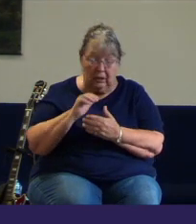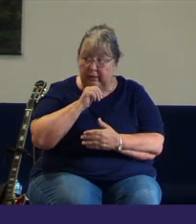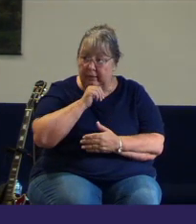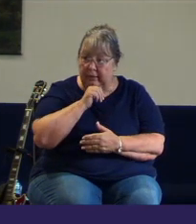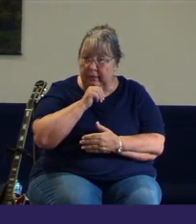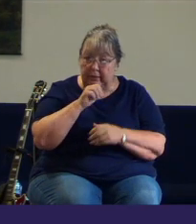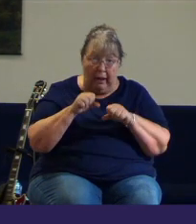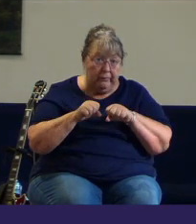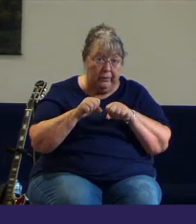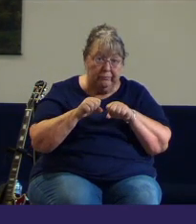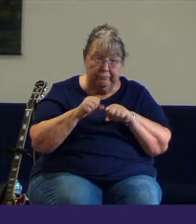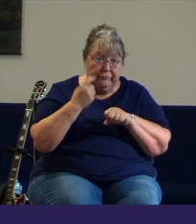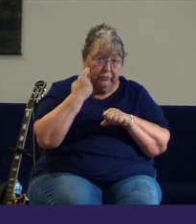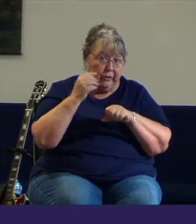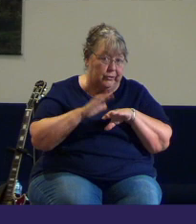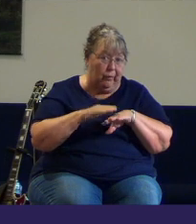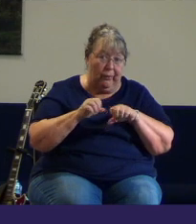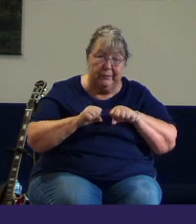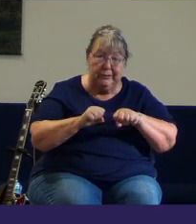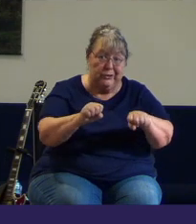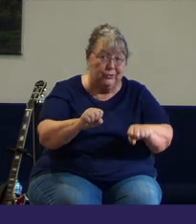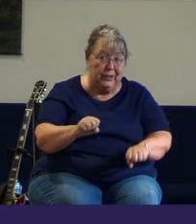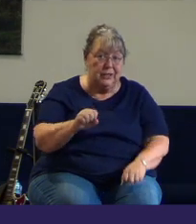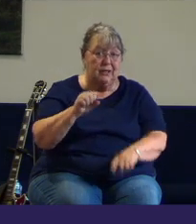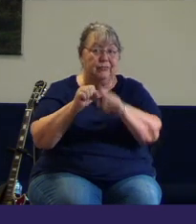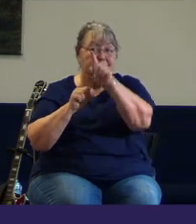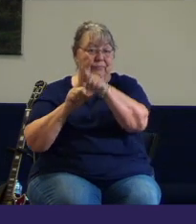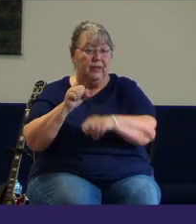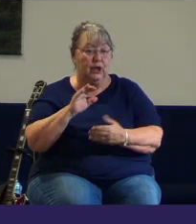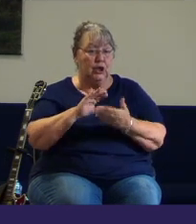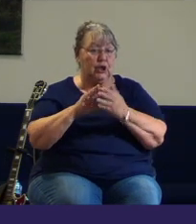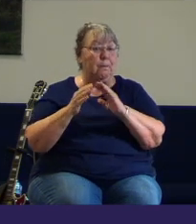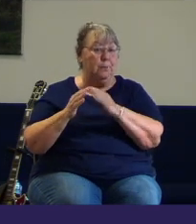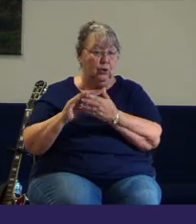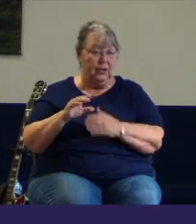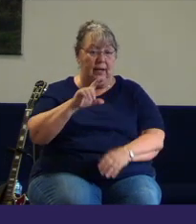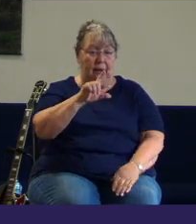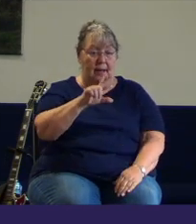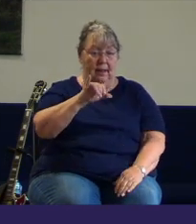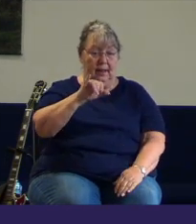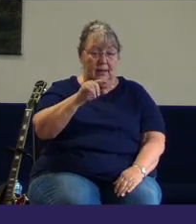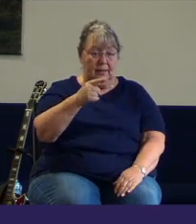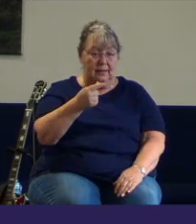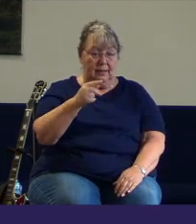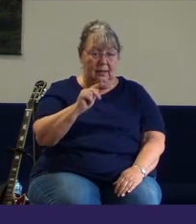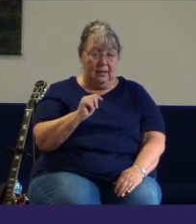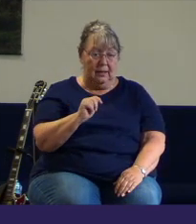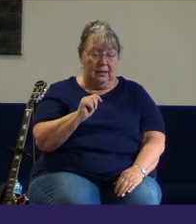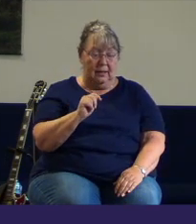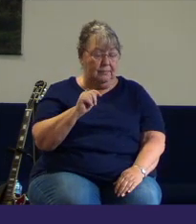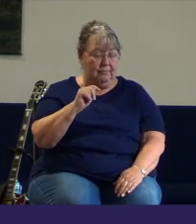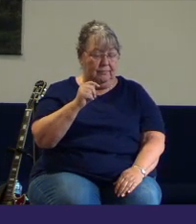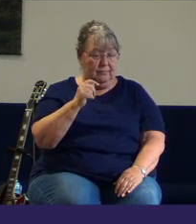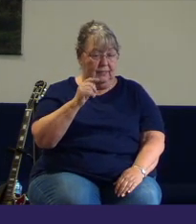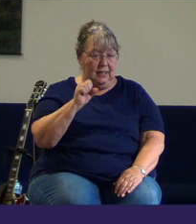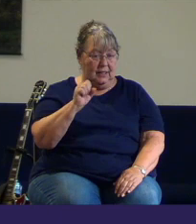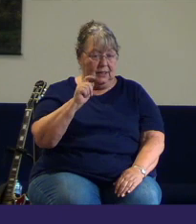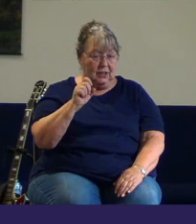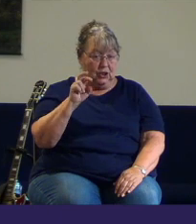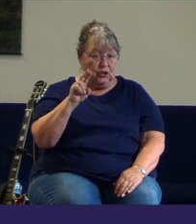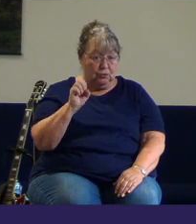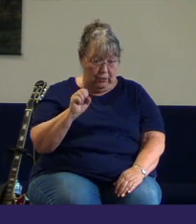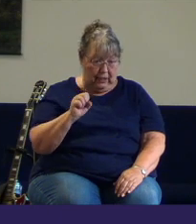Street, and not just on the areas behind our church. And there's a need there, but there's also a need on Main